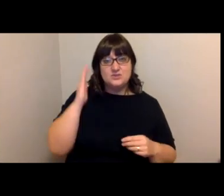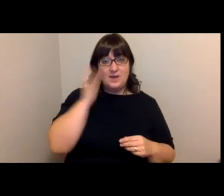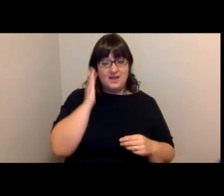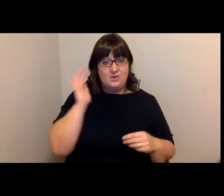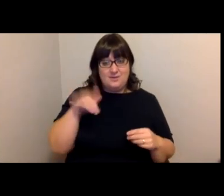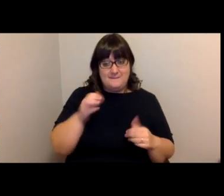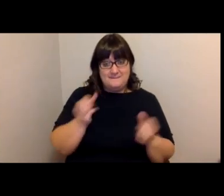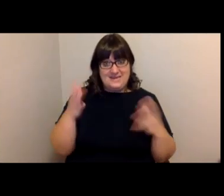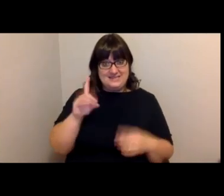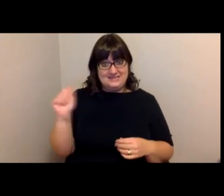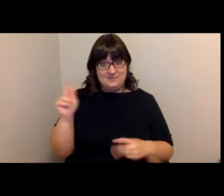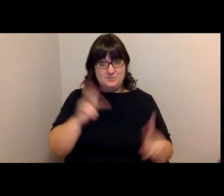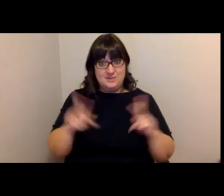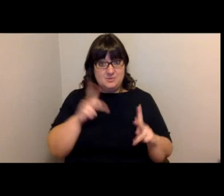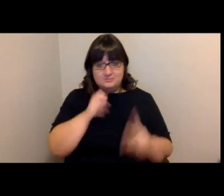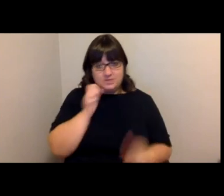to me.